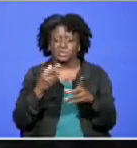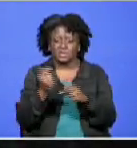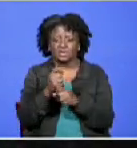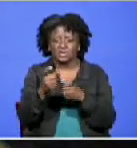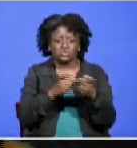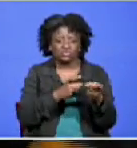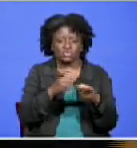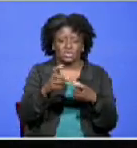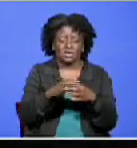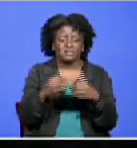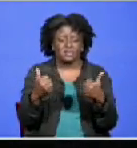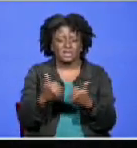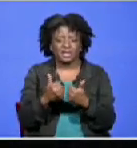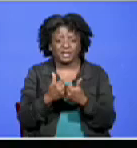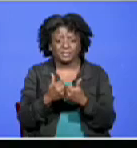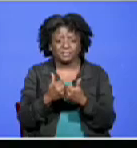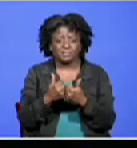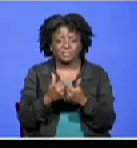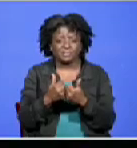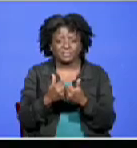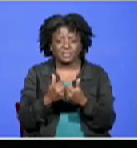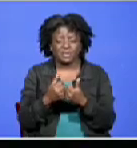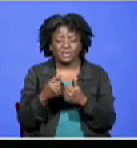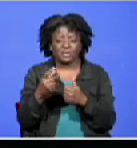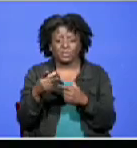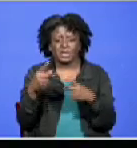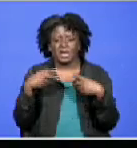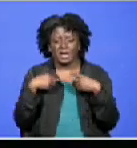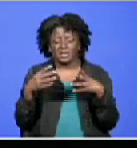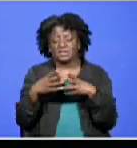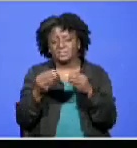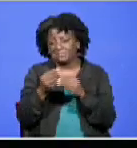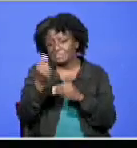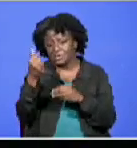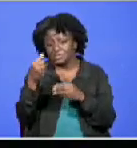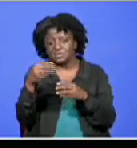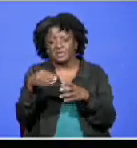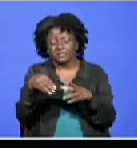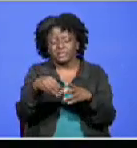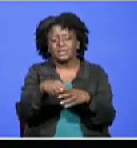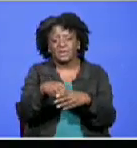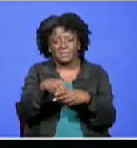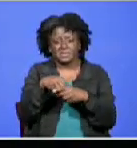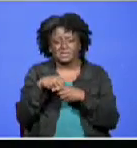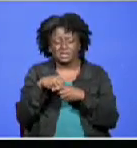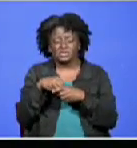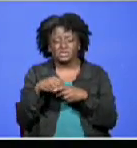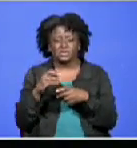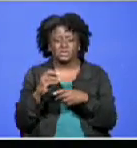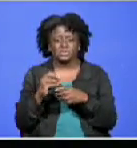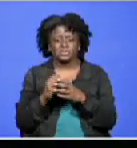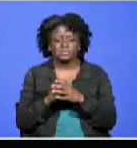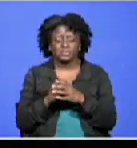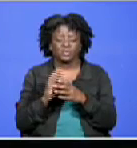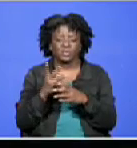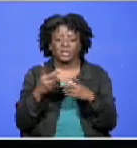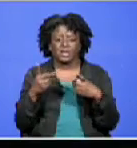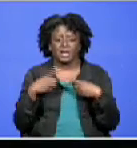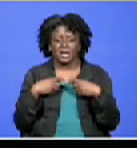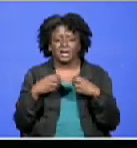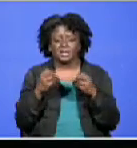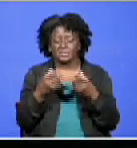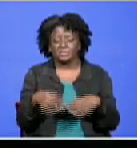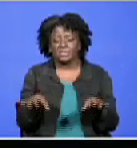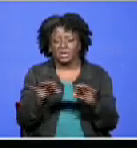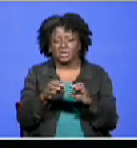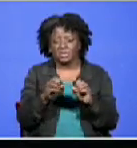had the lion's share of possession. We had kind of the key chances that came from our play and not just their mistakes, and I think that